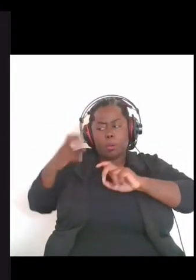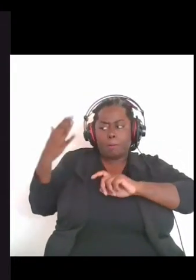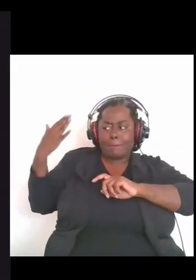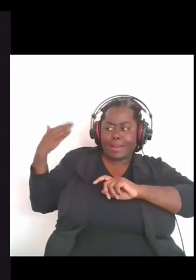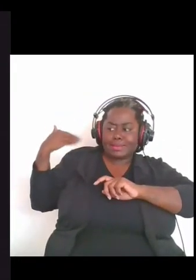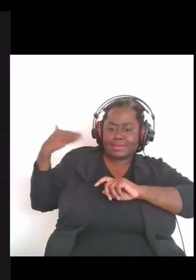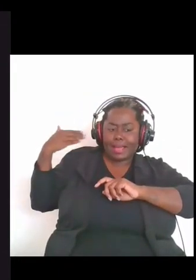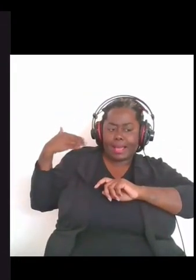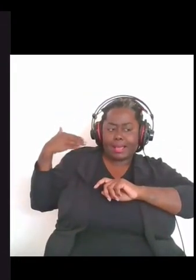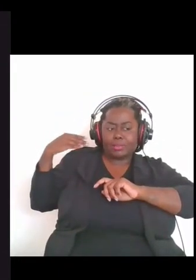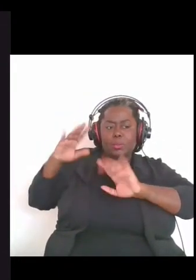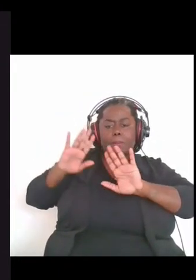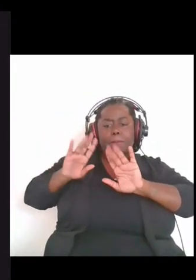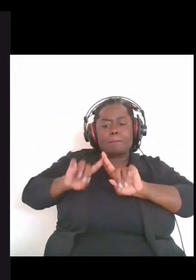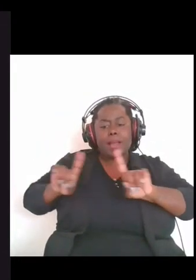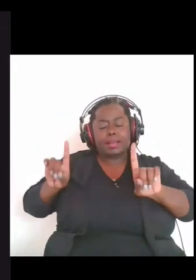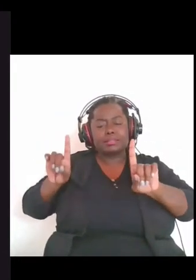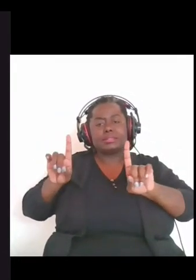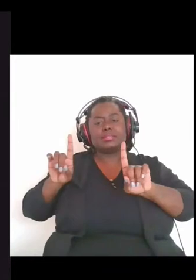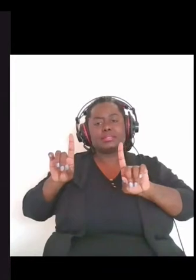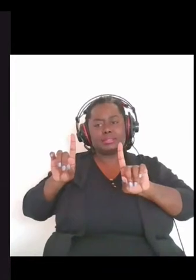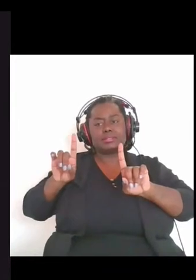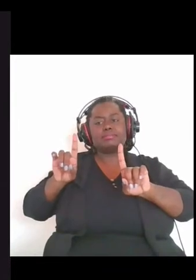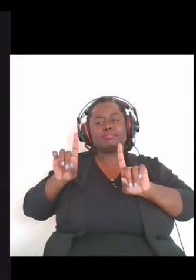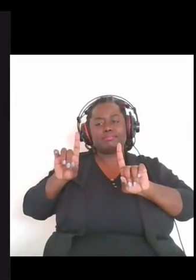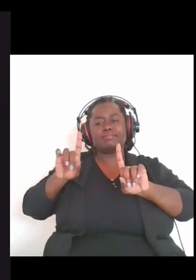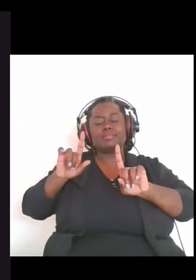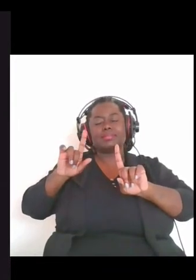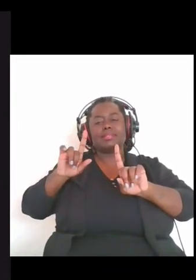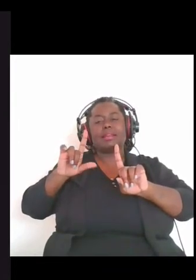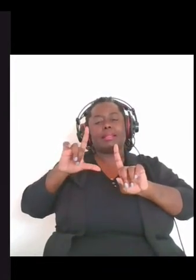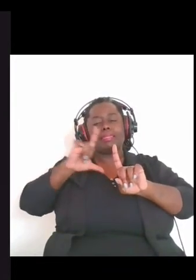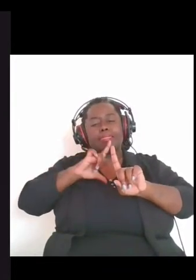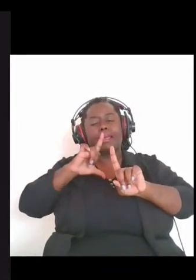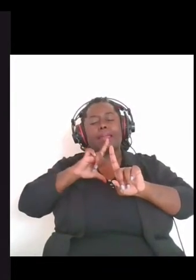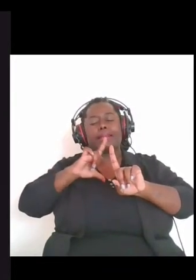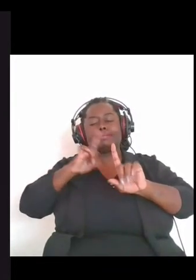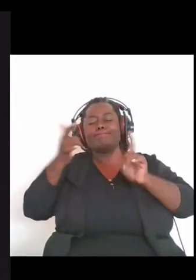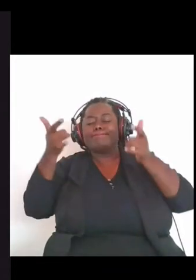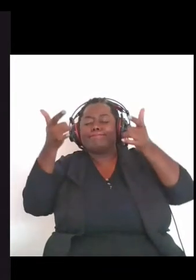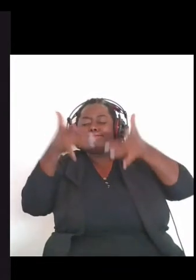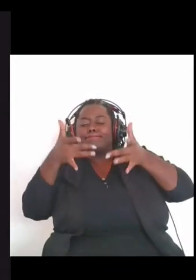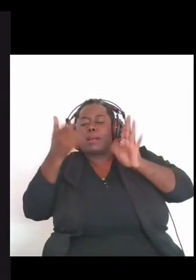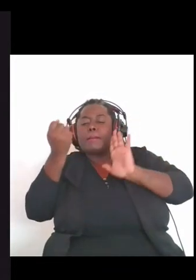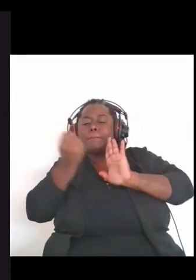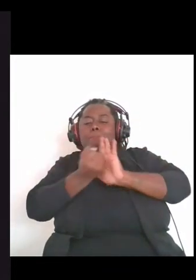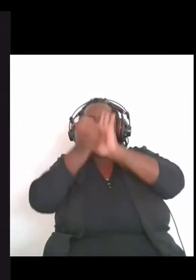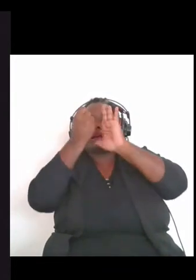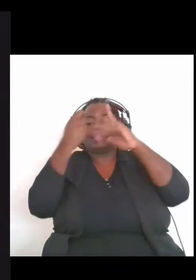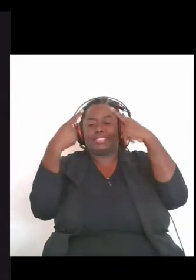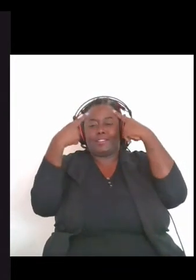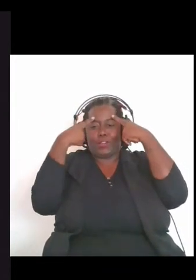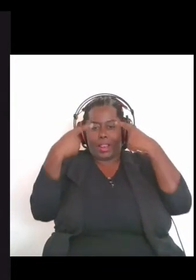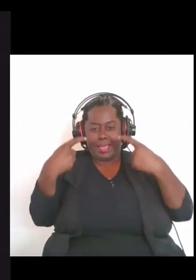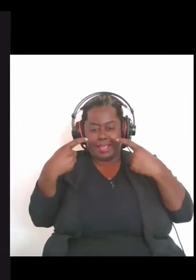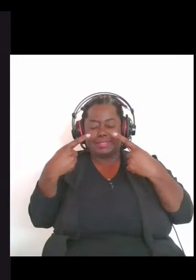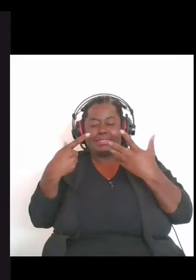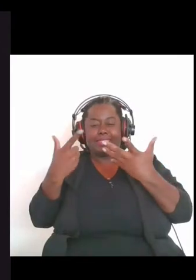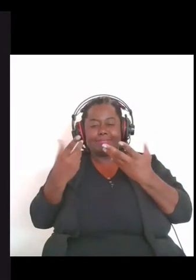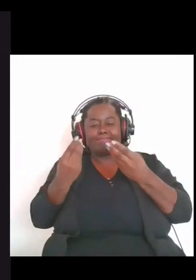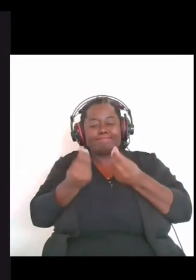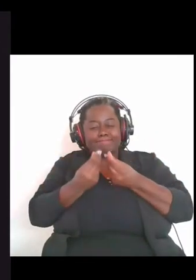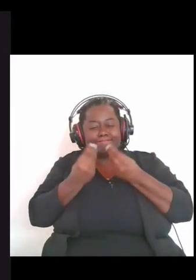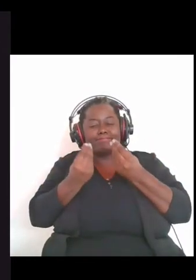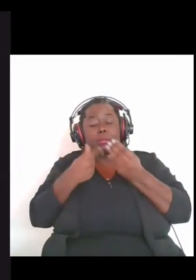past without forgetting uh the marks of violence that are still here so that is my question